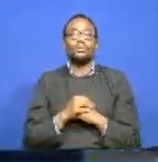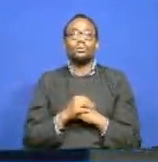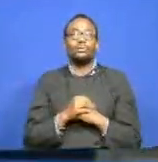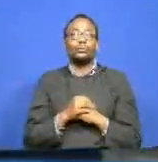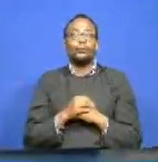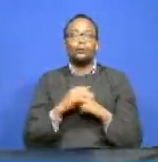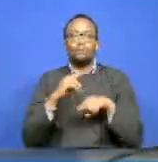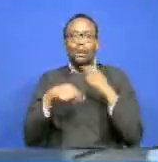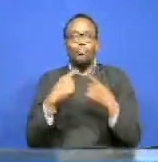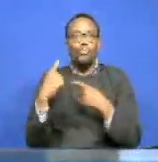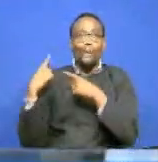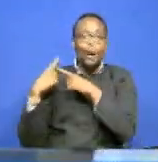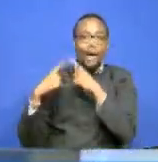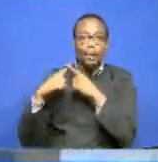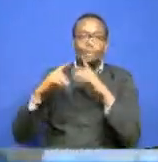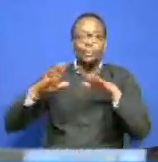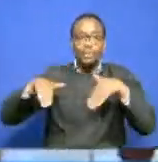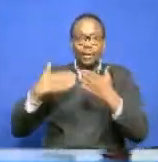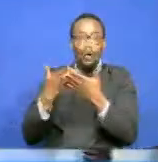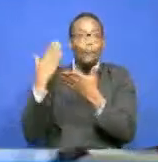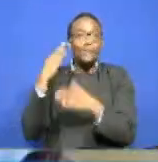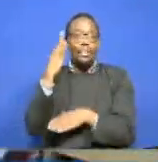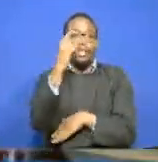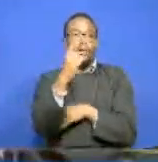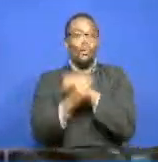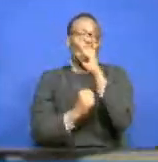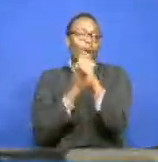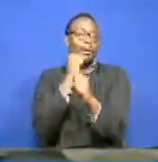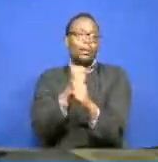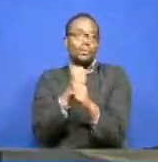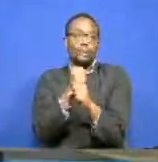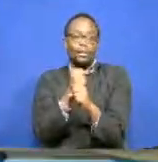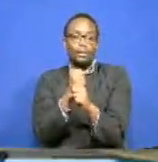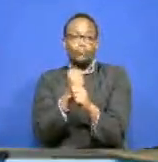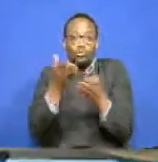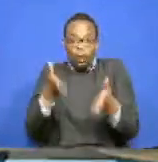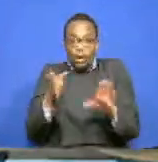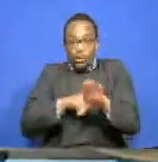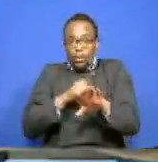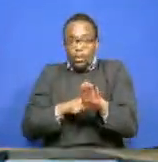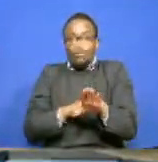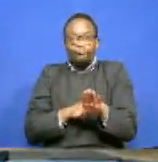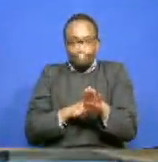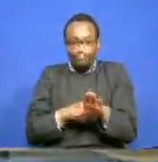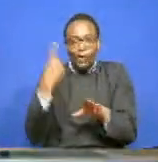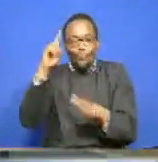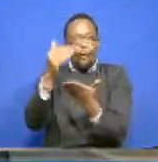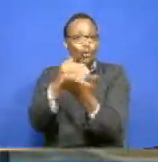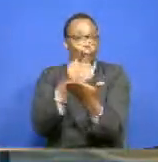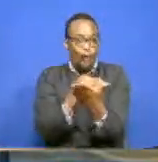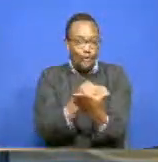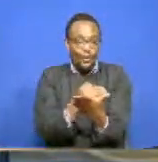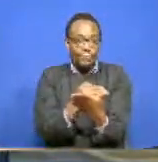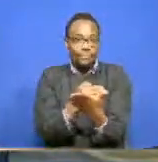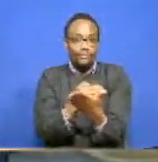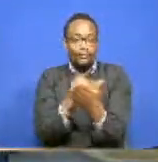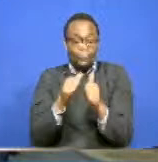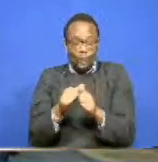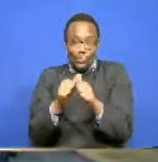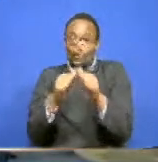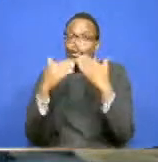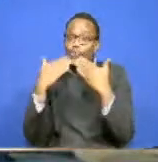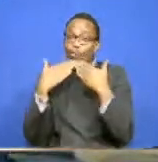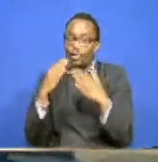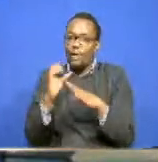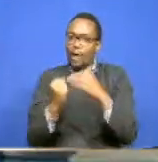on his experience for the last 31 years. It is now time for the offerings, and we continue to thank